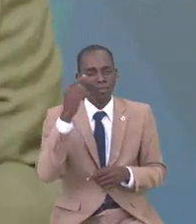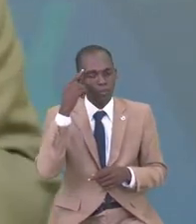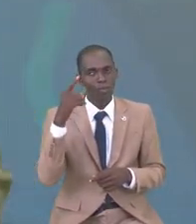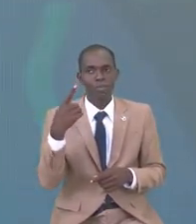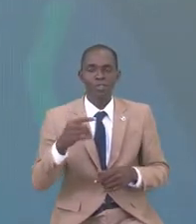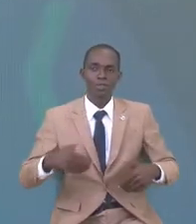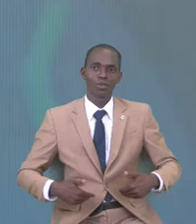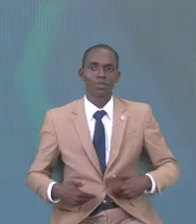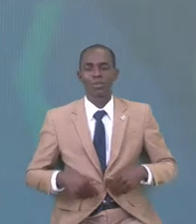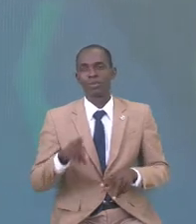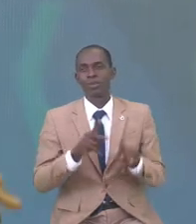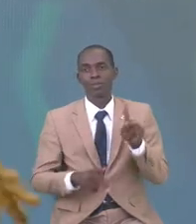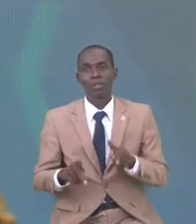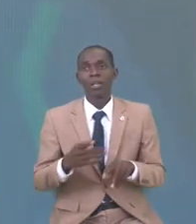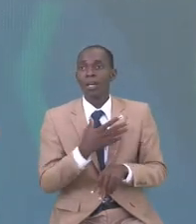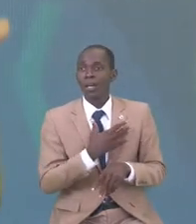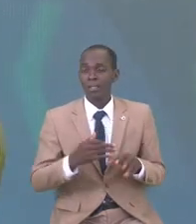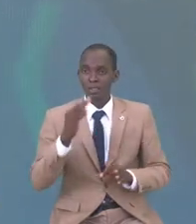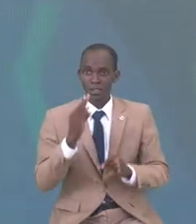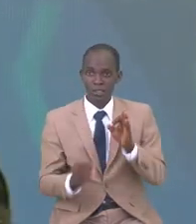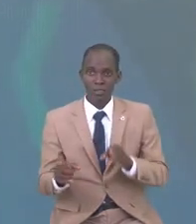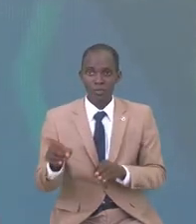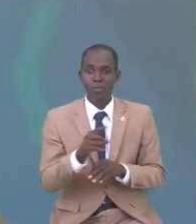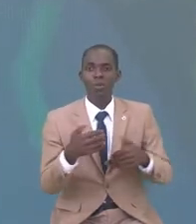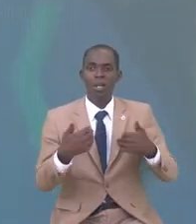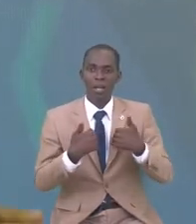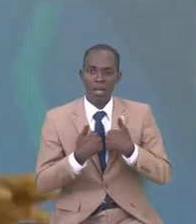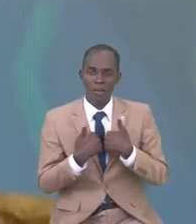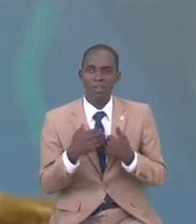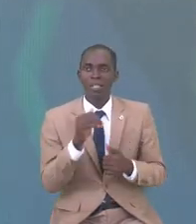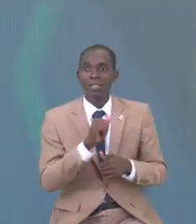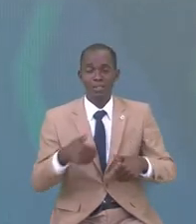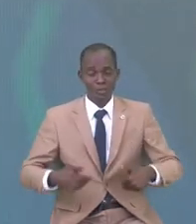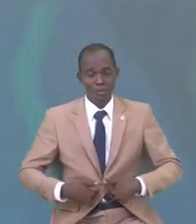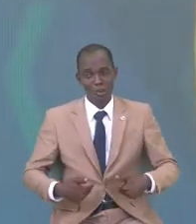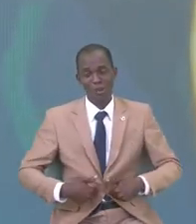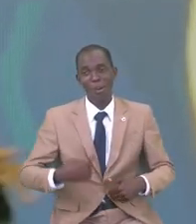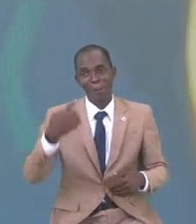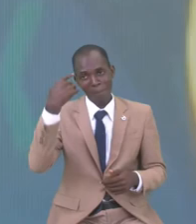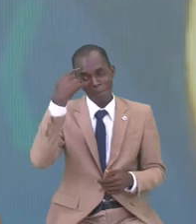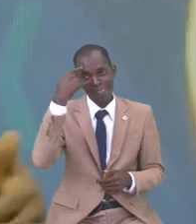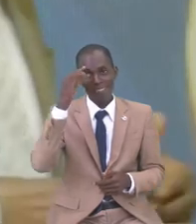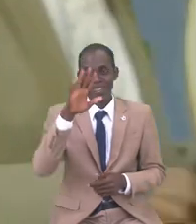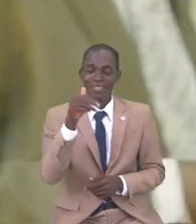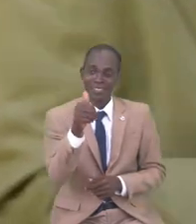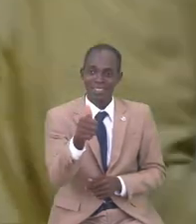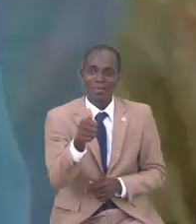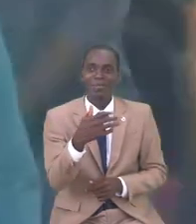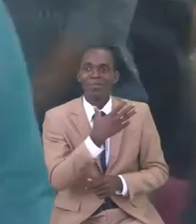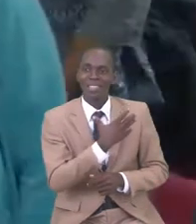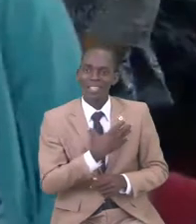of course, if you have a young mind yourself and you